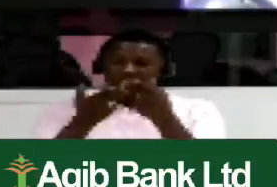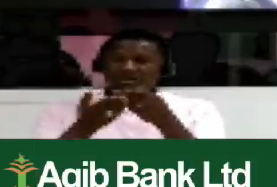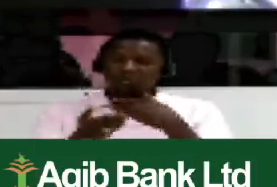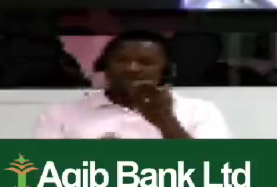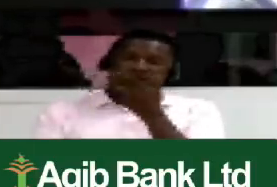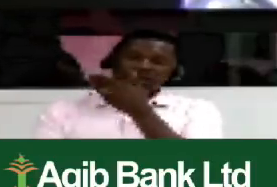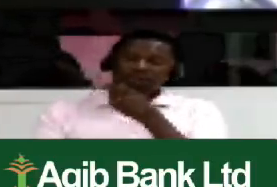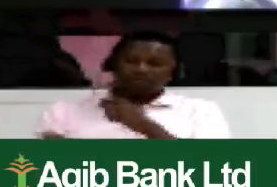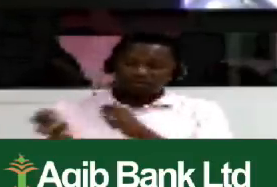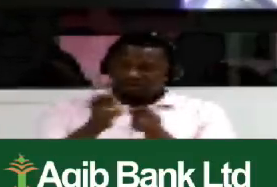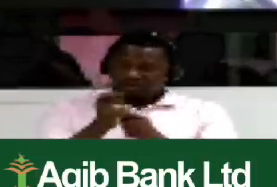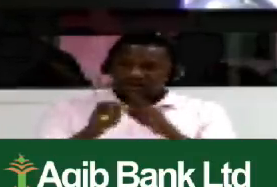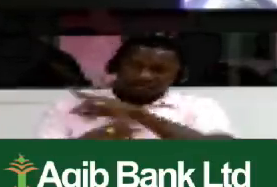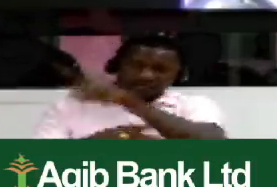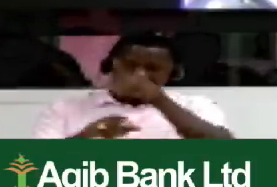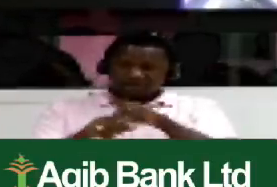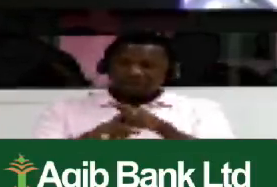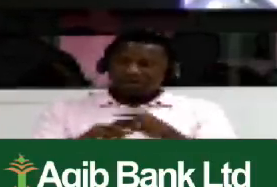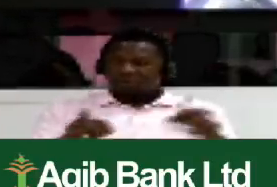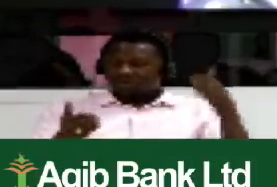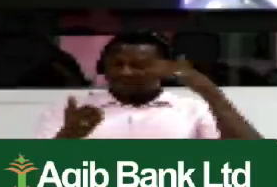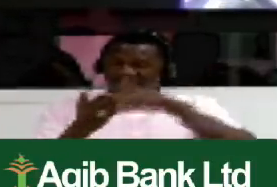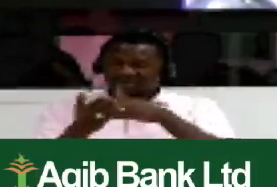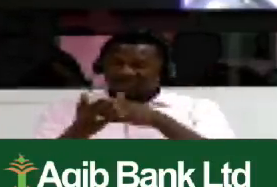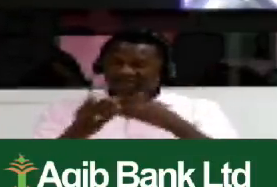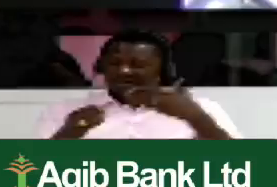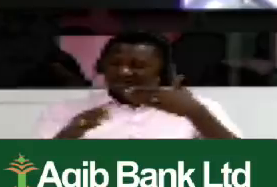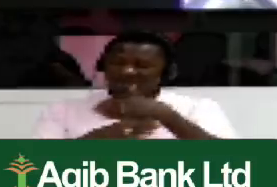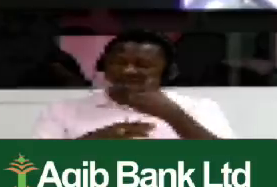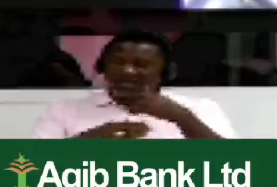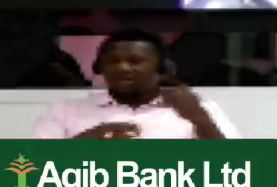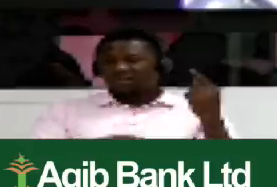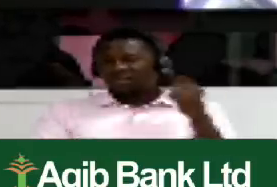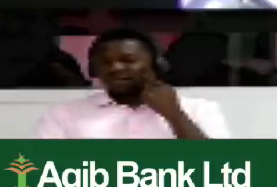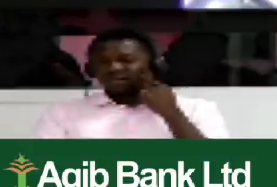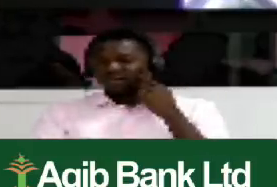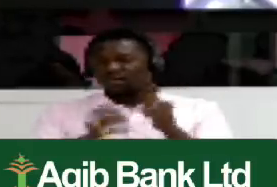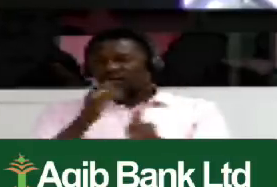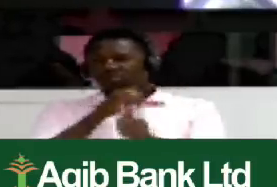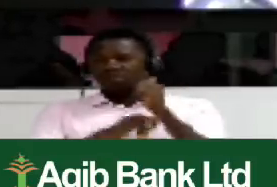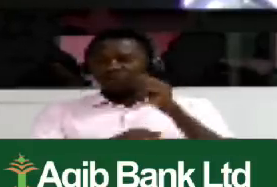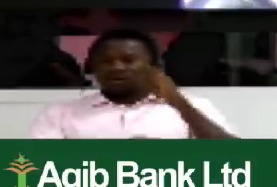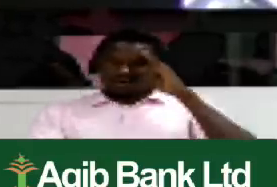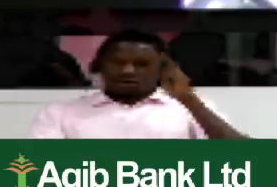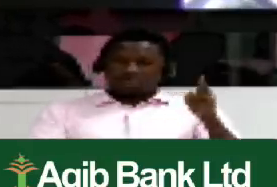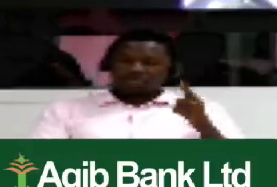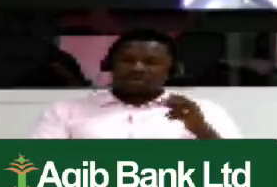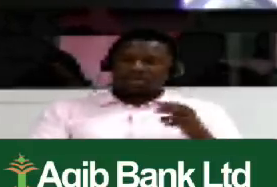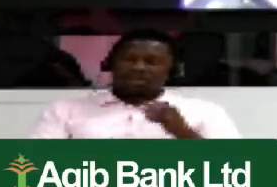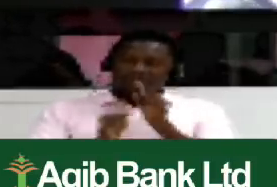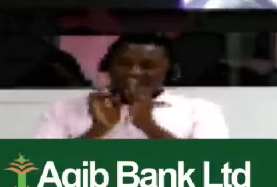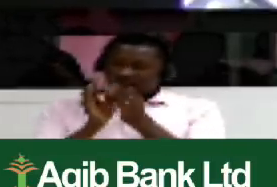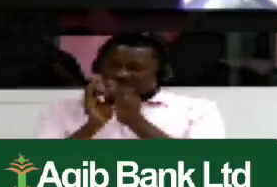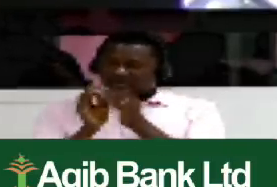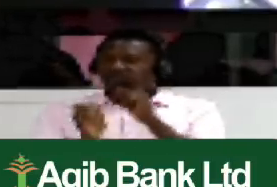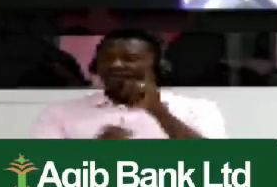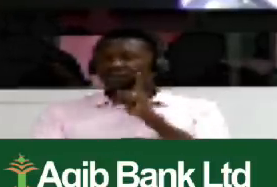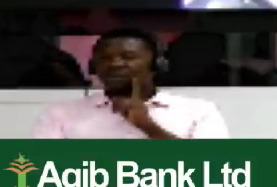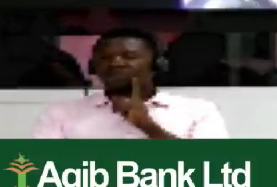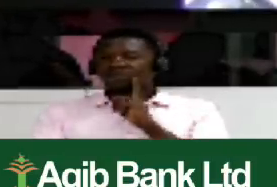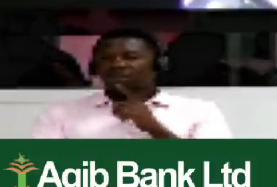fire station until later that day. He came home. He informed at least his father and